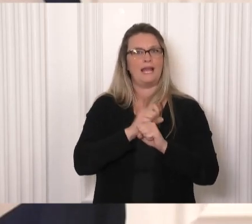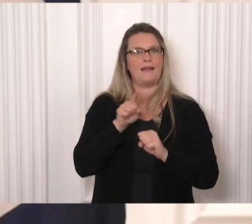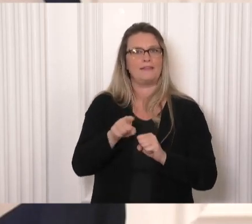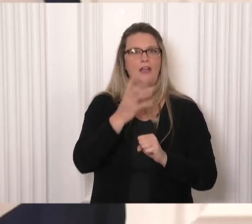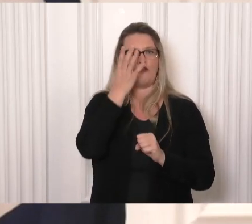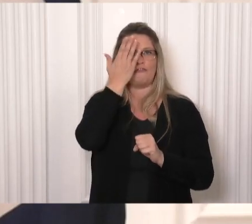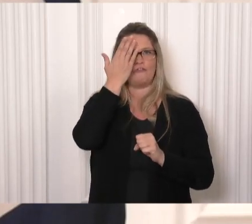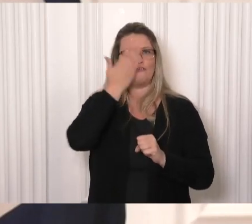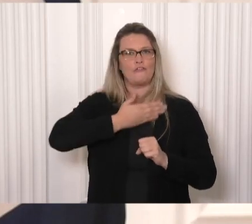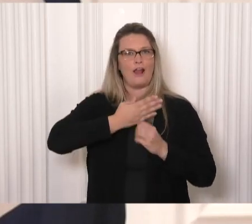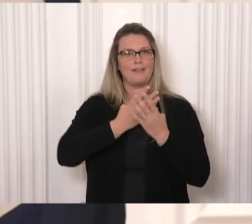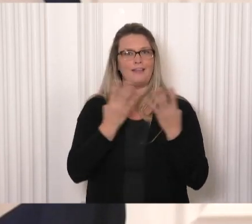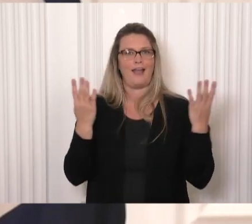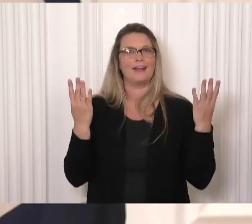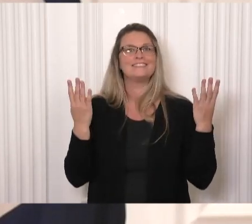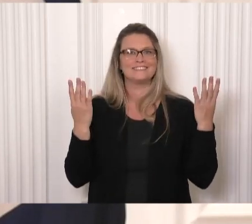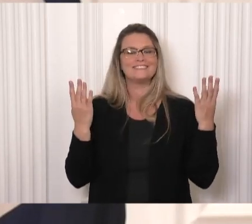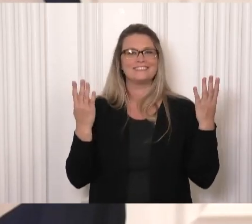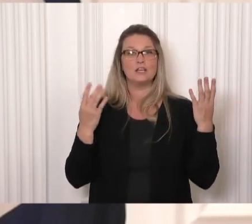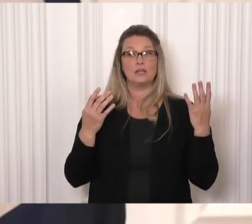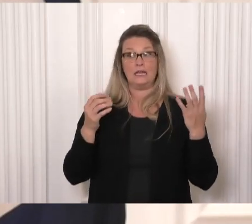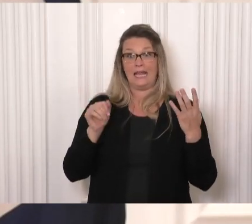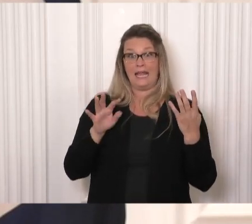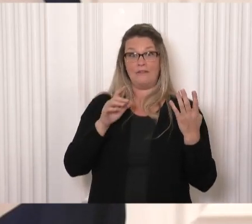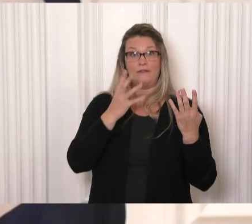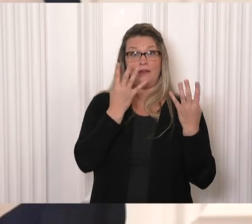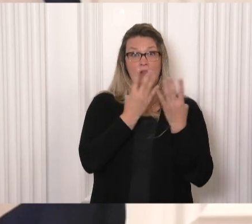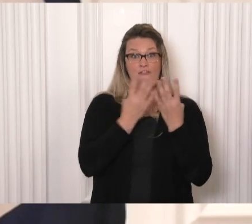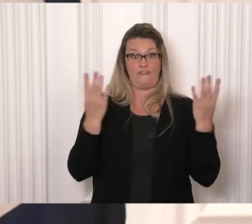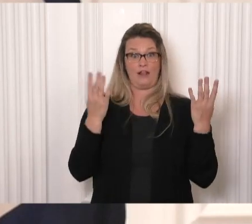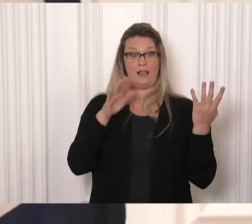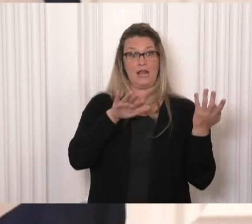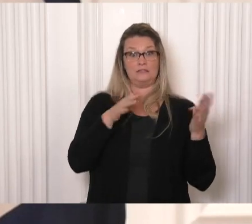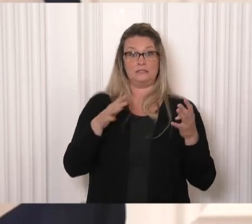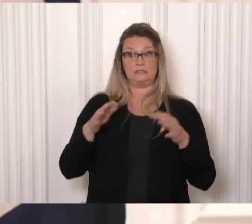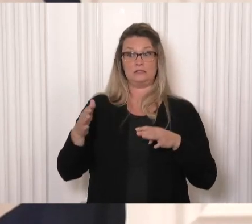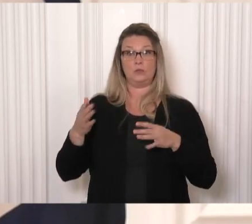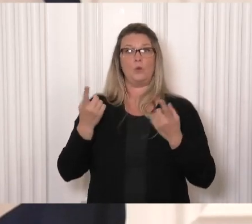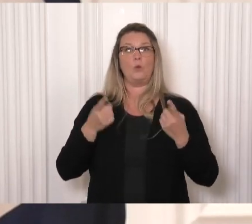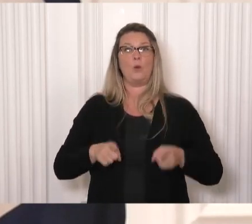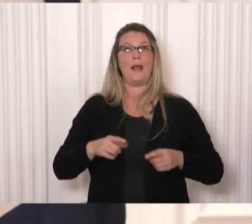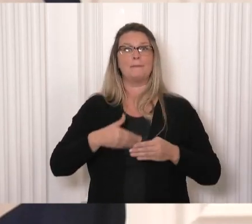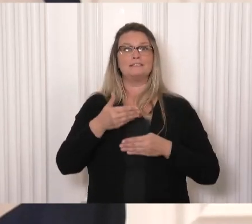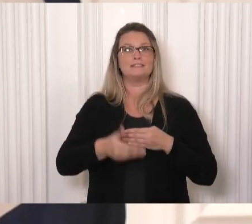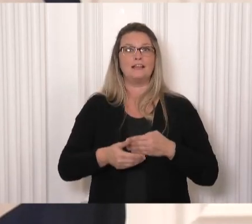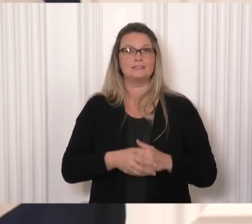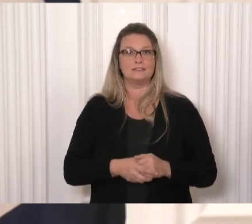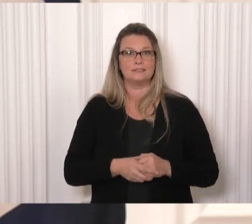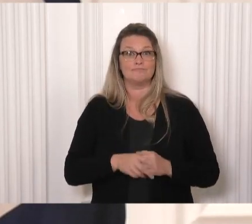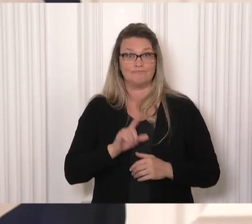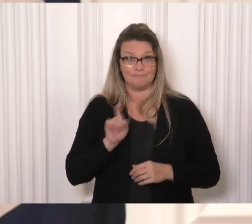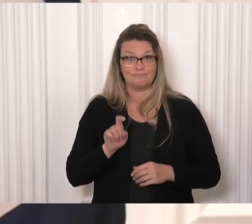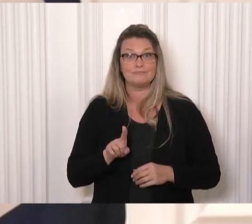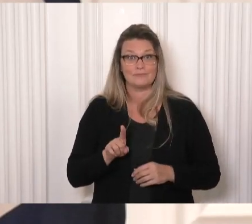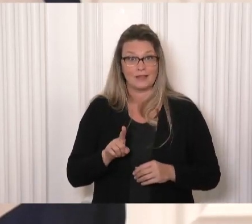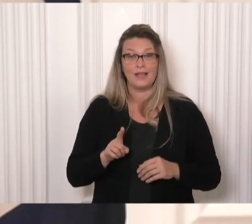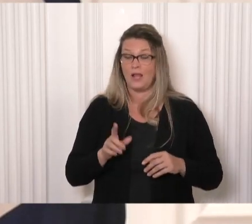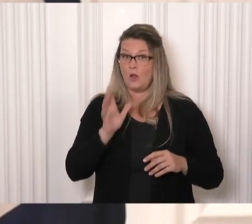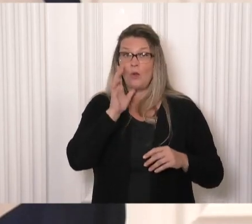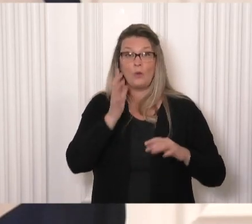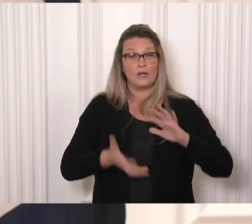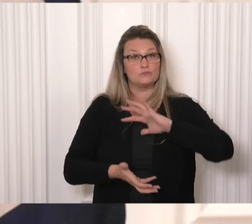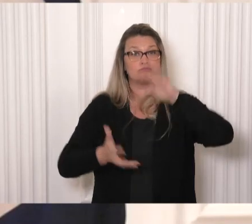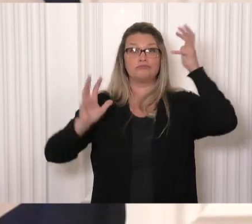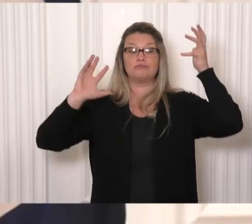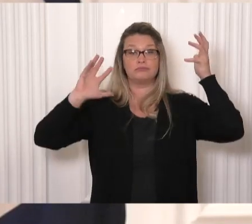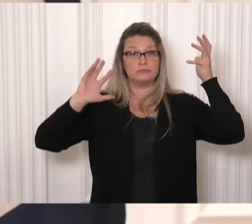got to protect them, because if we lose them, you just think what's going to happen. We're just going to spiral out into no man's land.